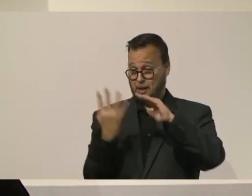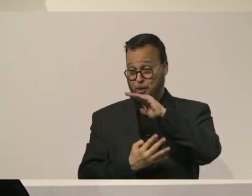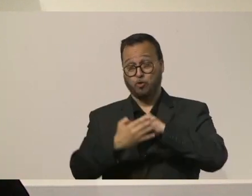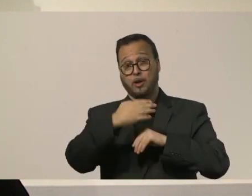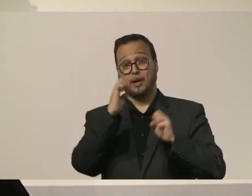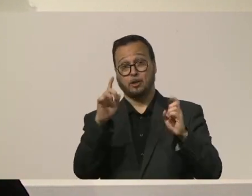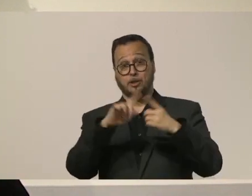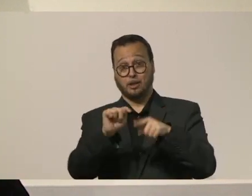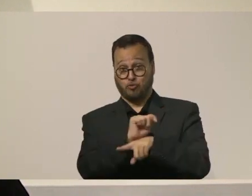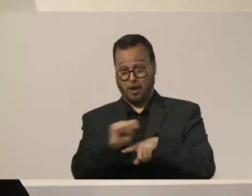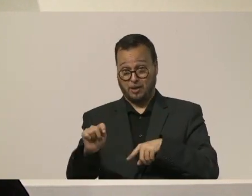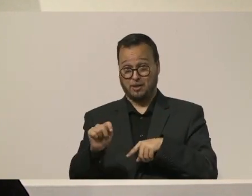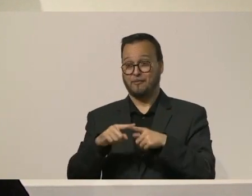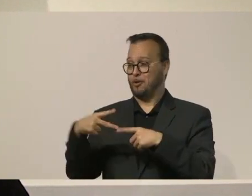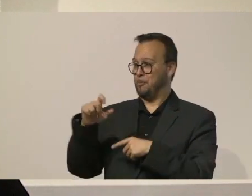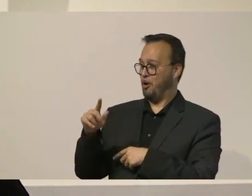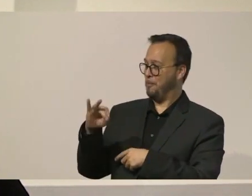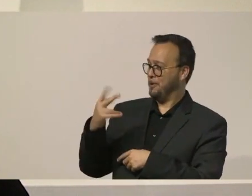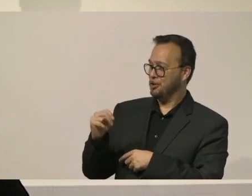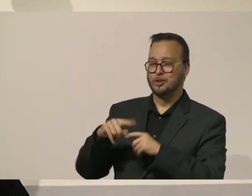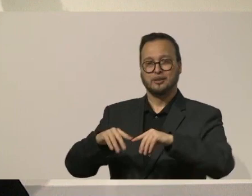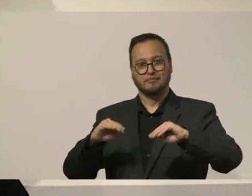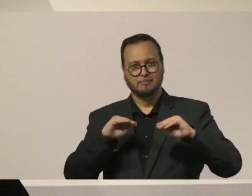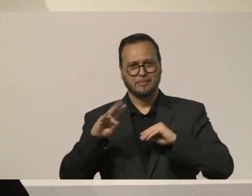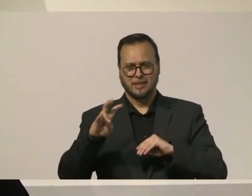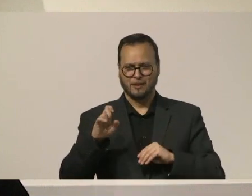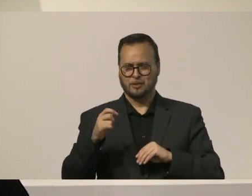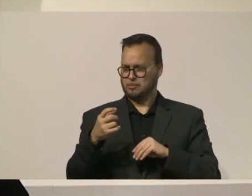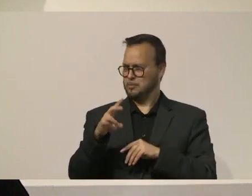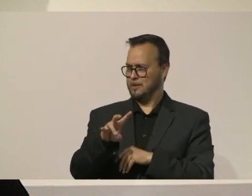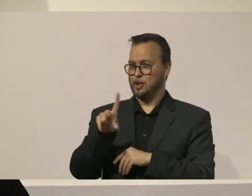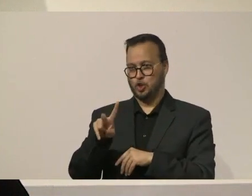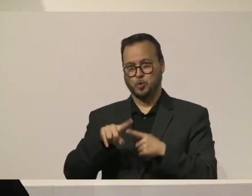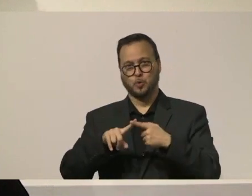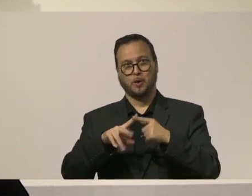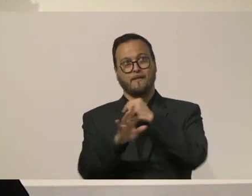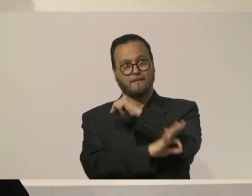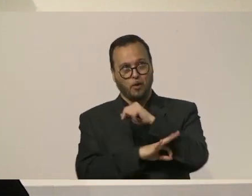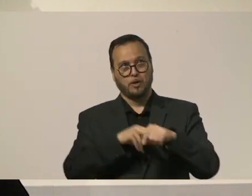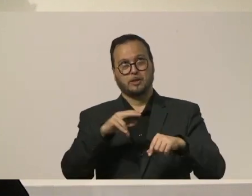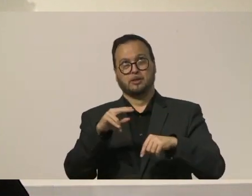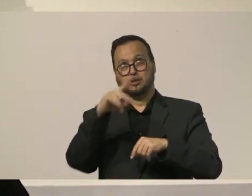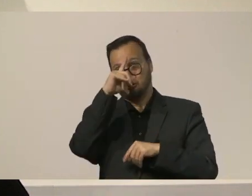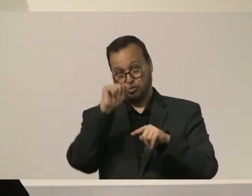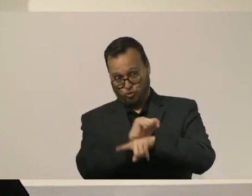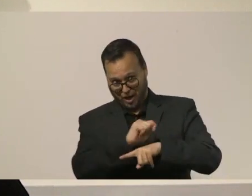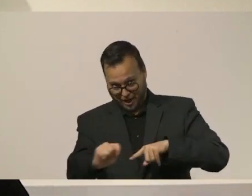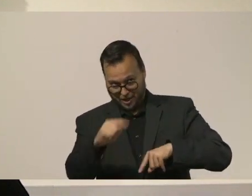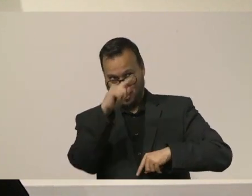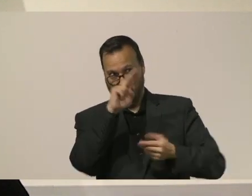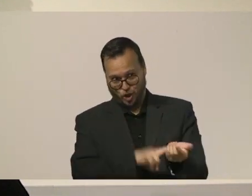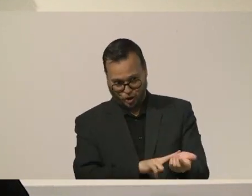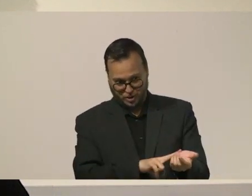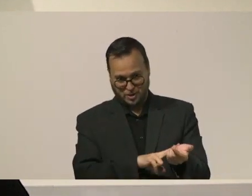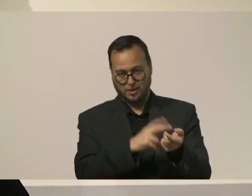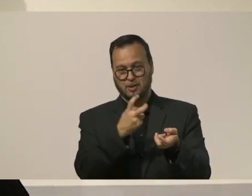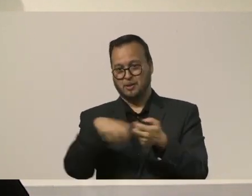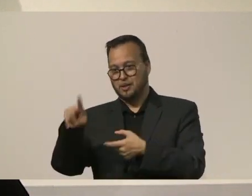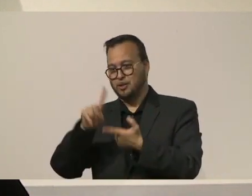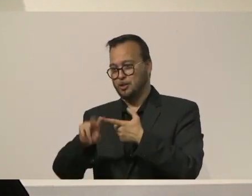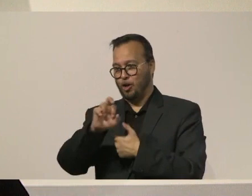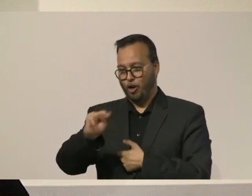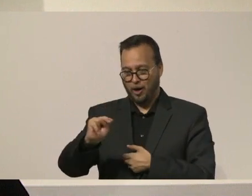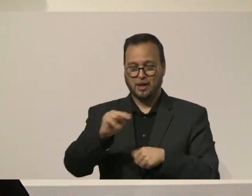Michelin, recruited and trained 72 underemployed foreign-trained nurses. in two NCLEX to RN English